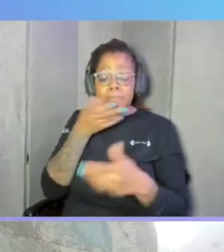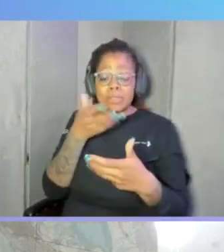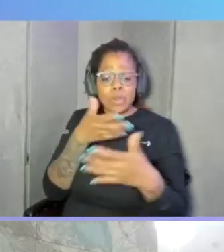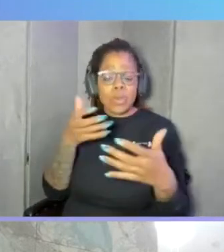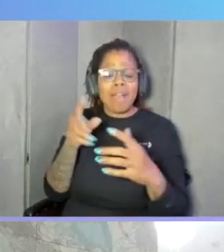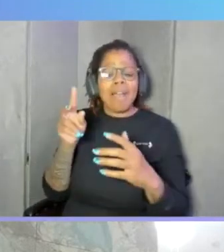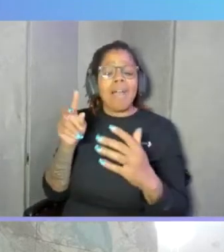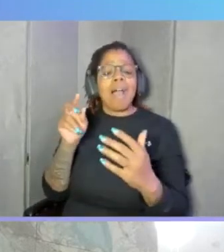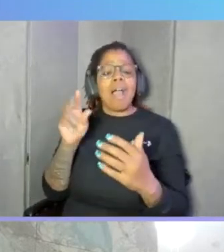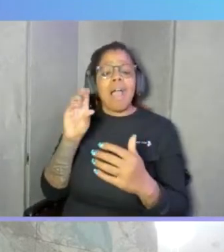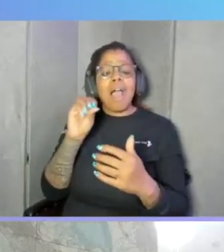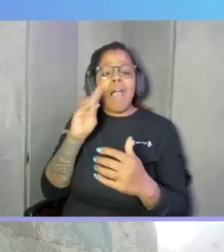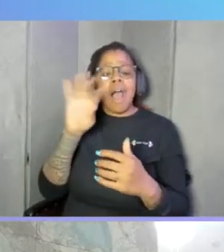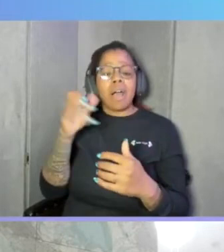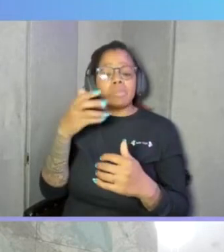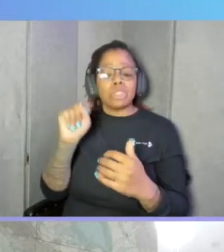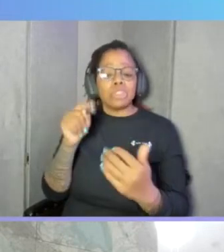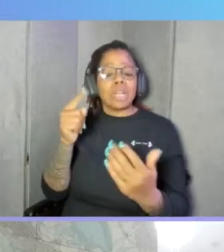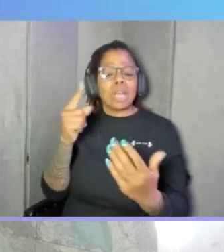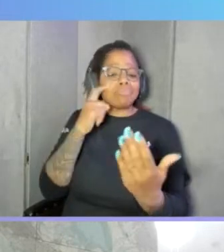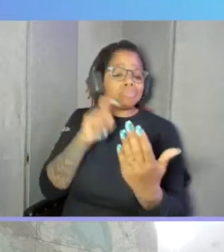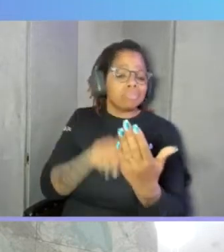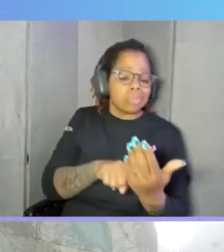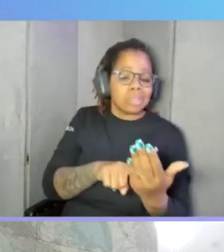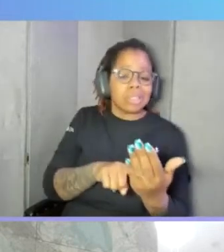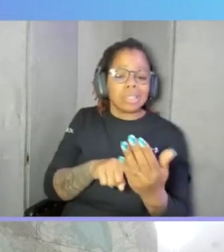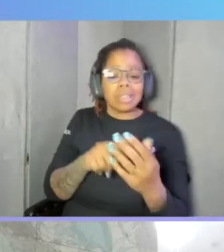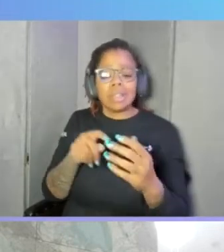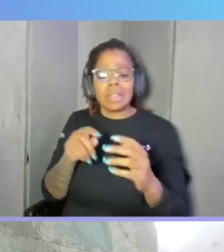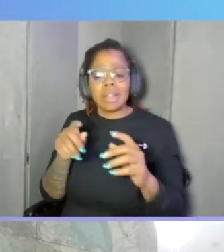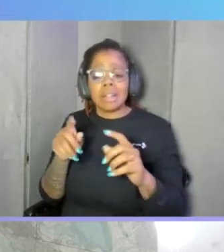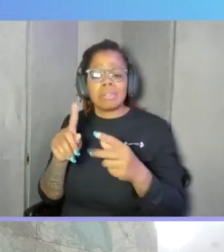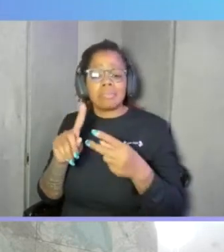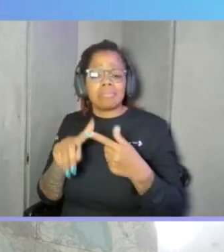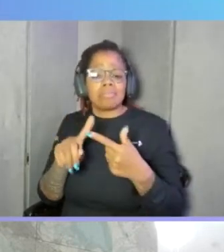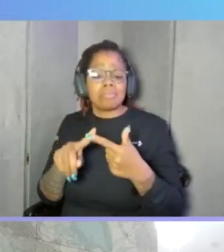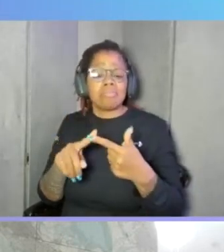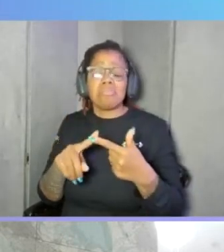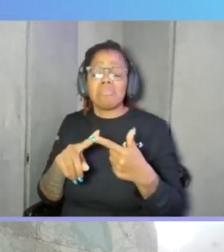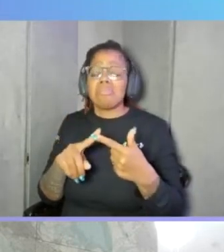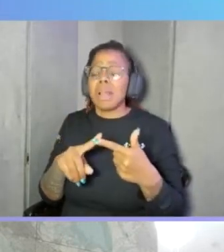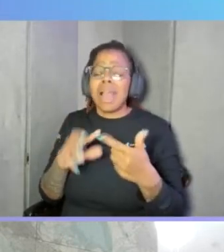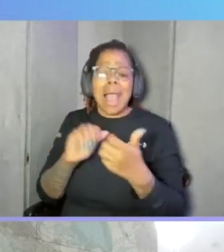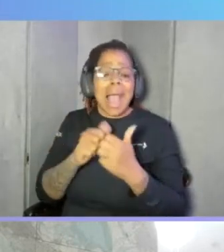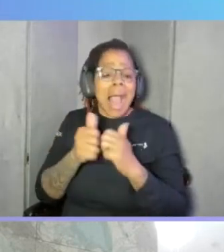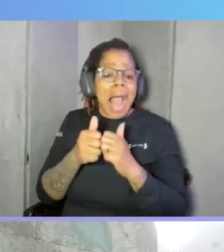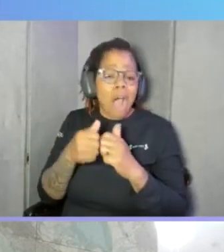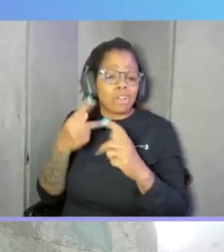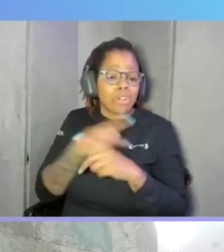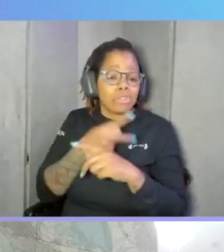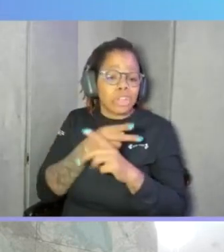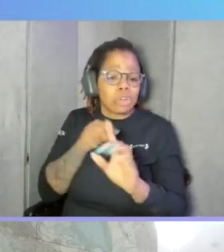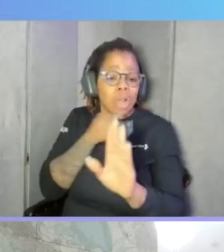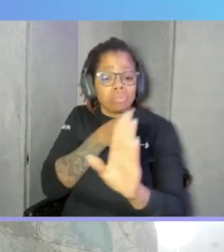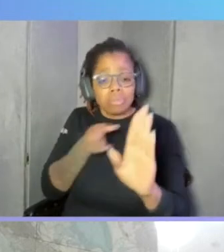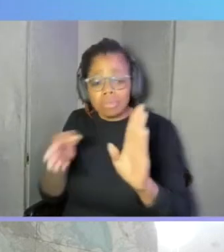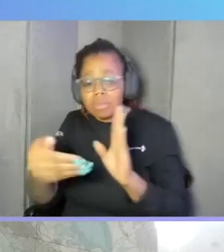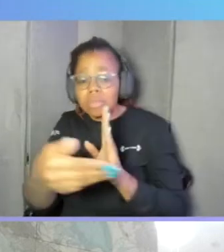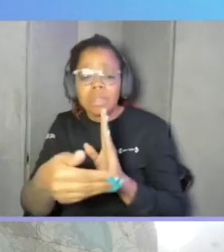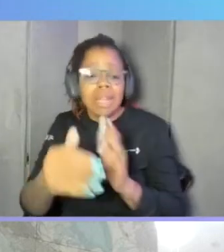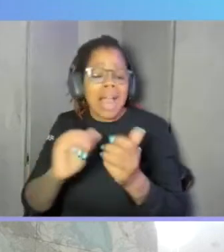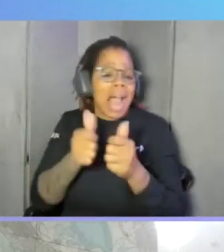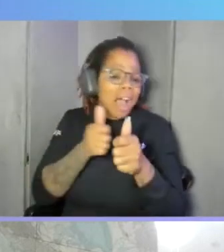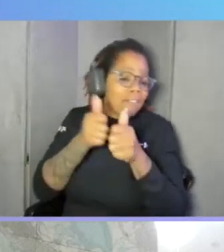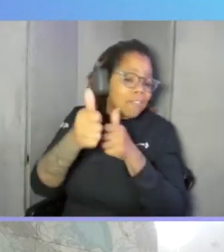and wayfinding. So it can tell you what an object is. It can tell you how to navigate around the object. How far is